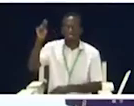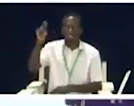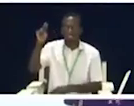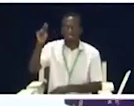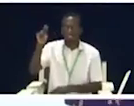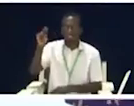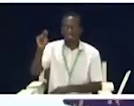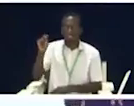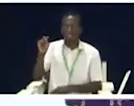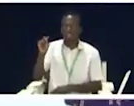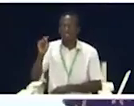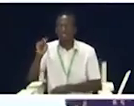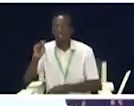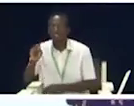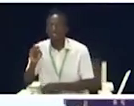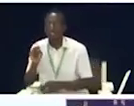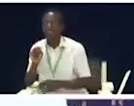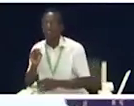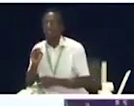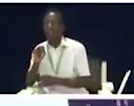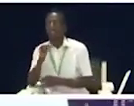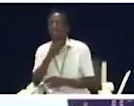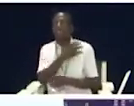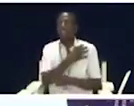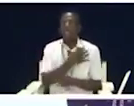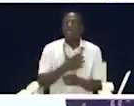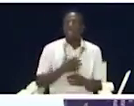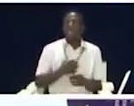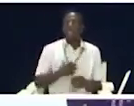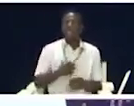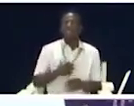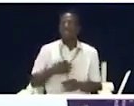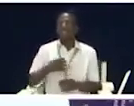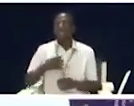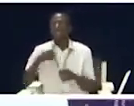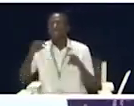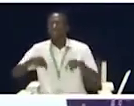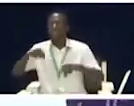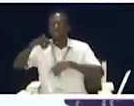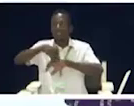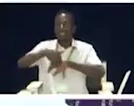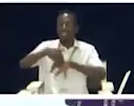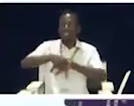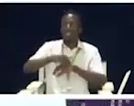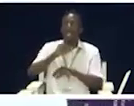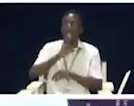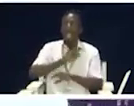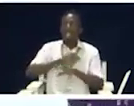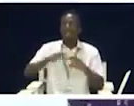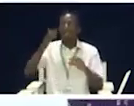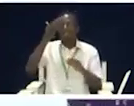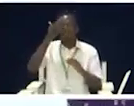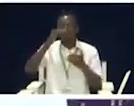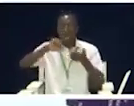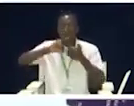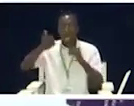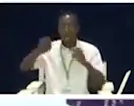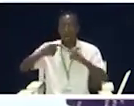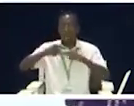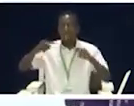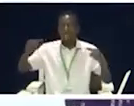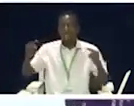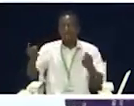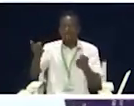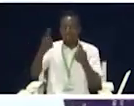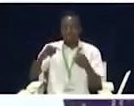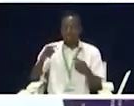Like a flood as Boko Haram and headsmen. But tonight, I don't know how the enemy has come to you,